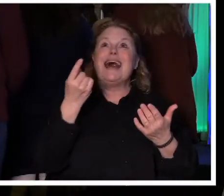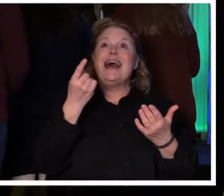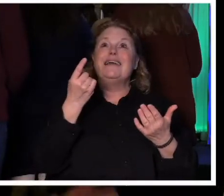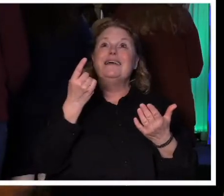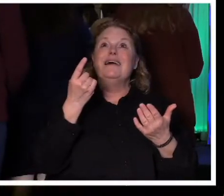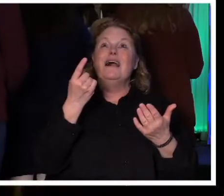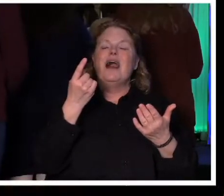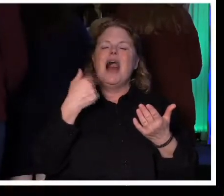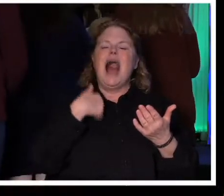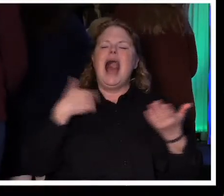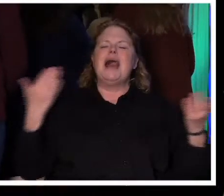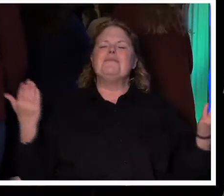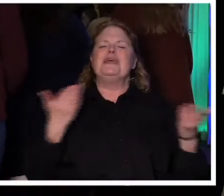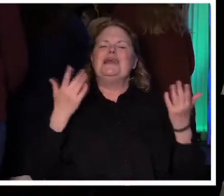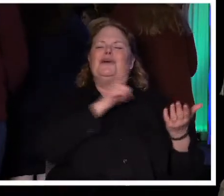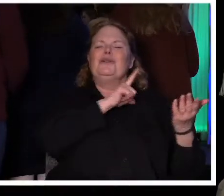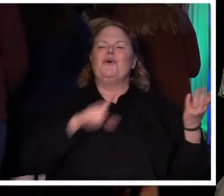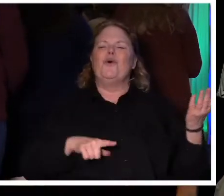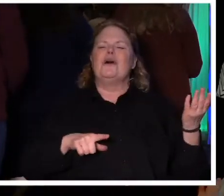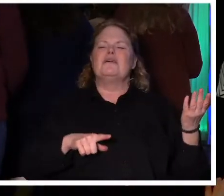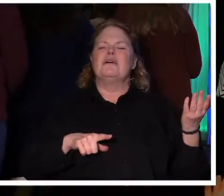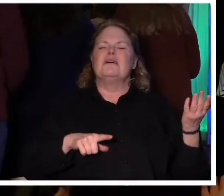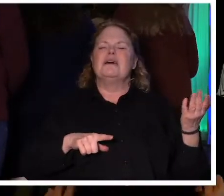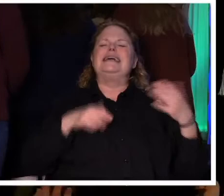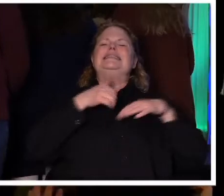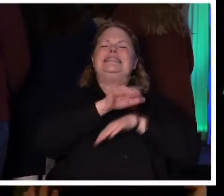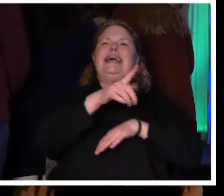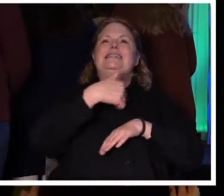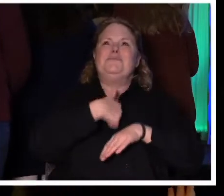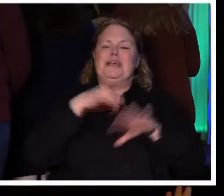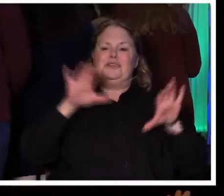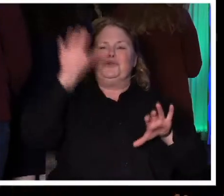Lord, send me, because I'm ready to live for a greater cause.